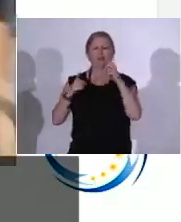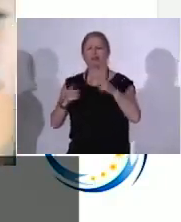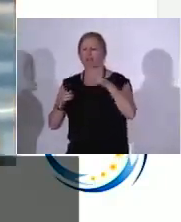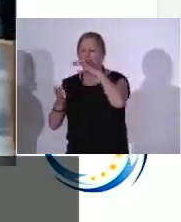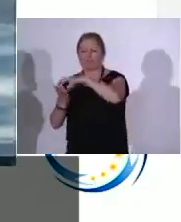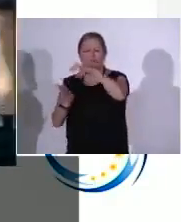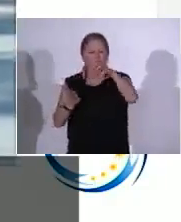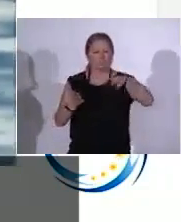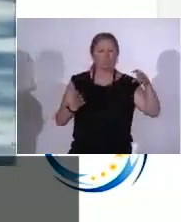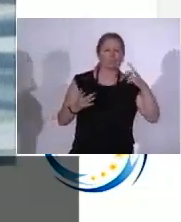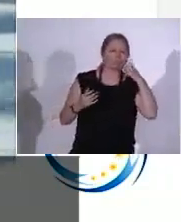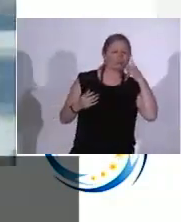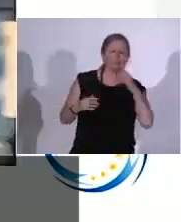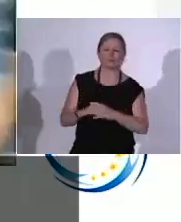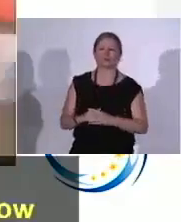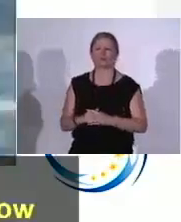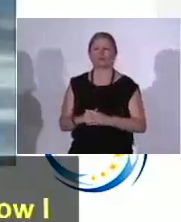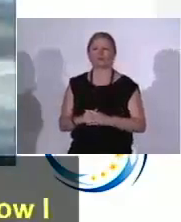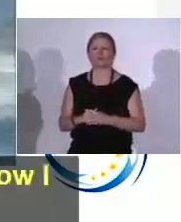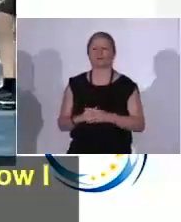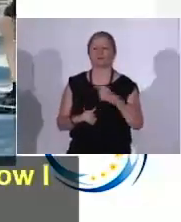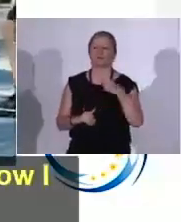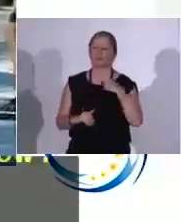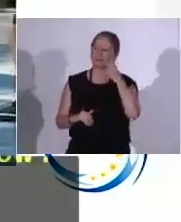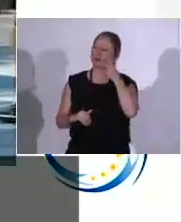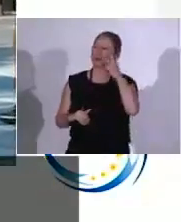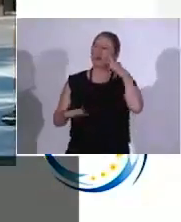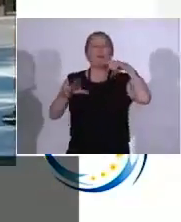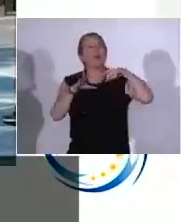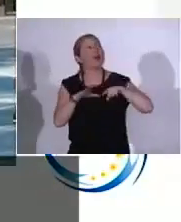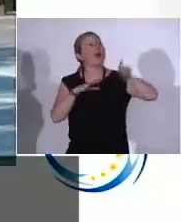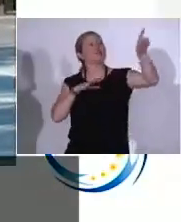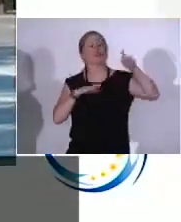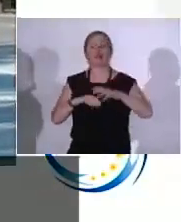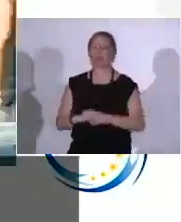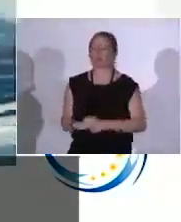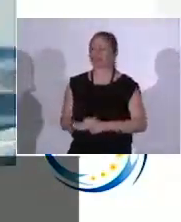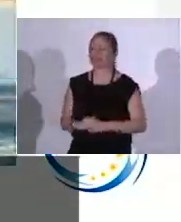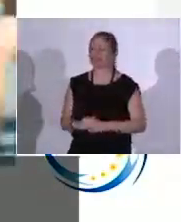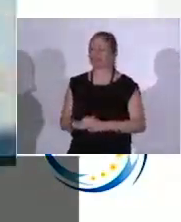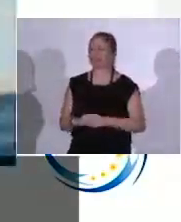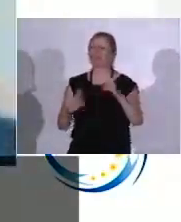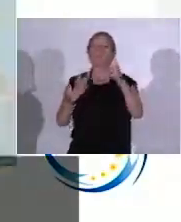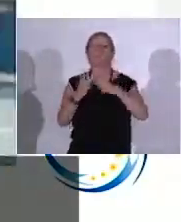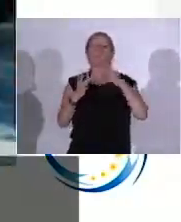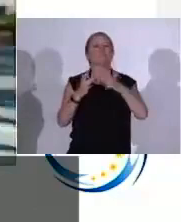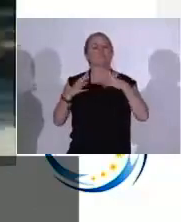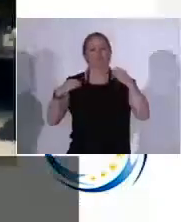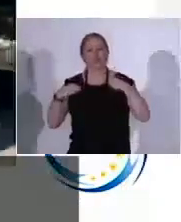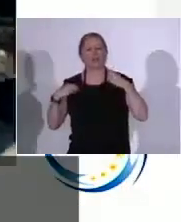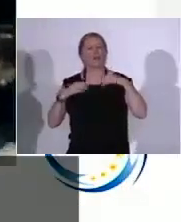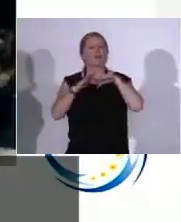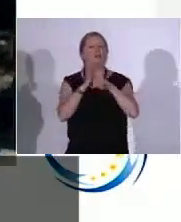how it goes. I like just being outdoors. I think other associations around Victoria can